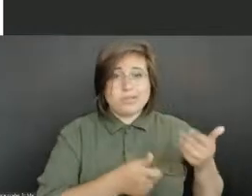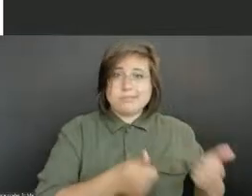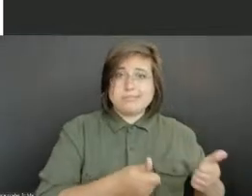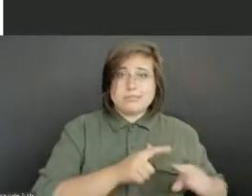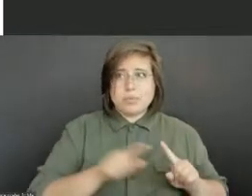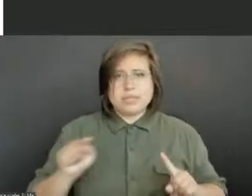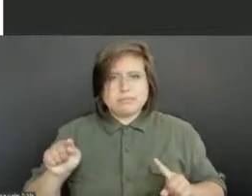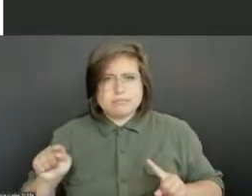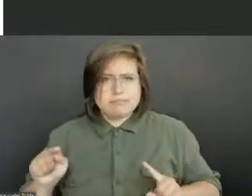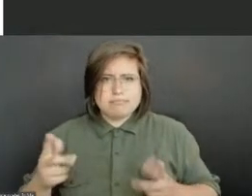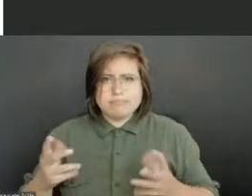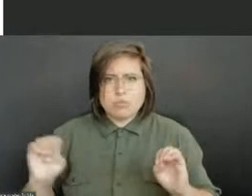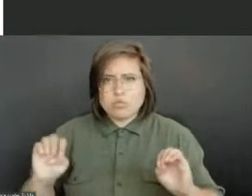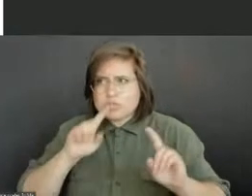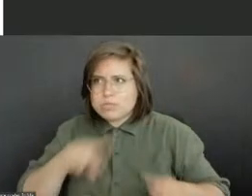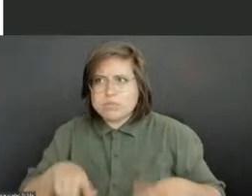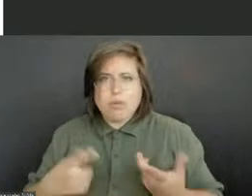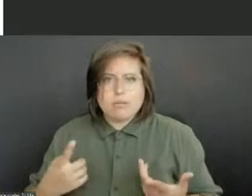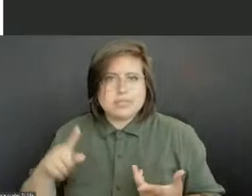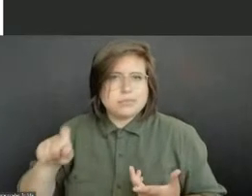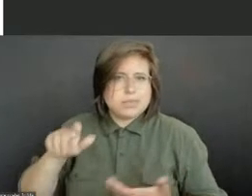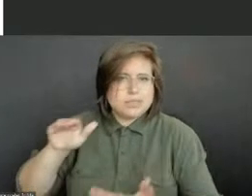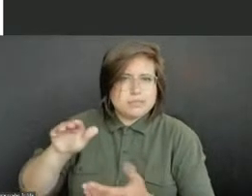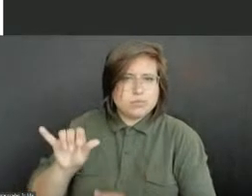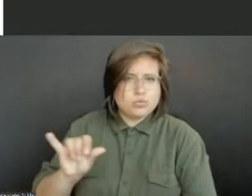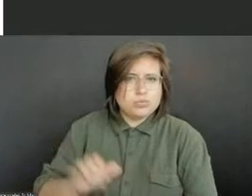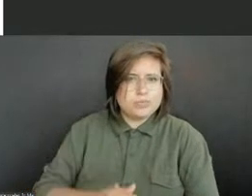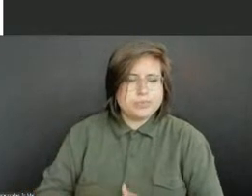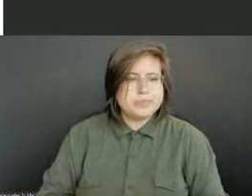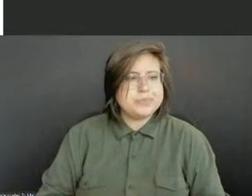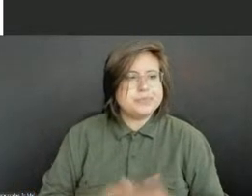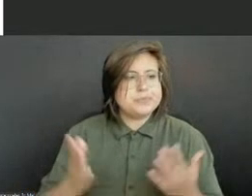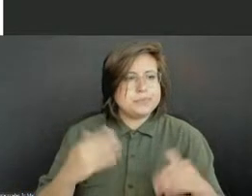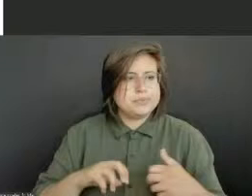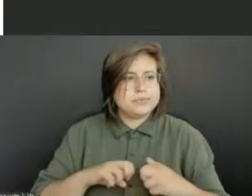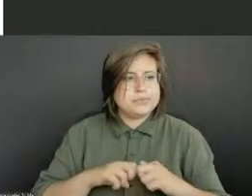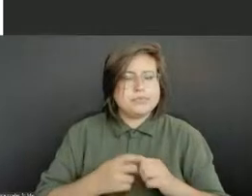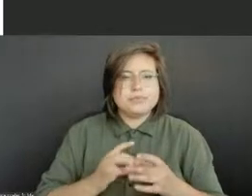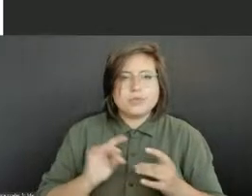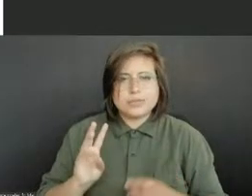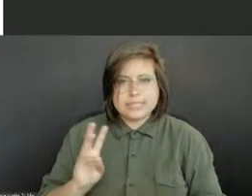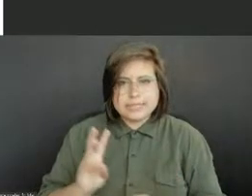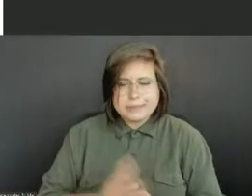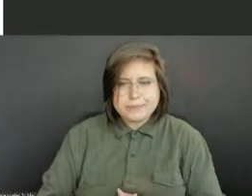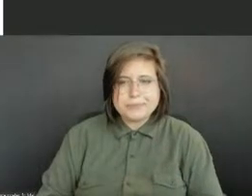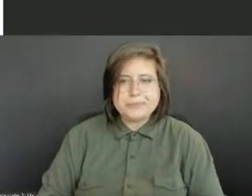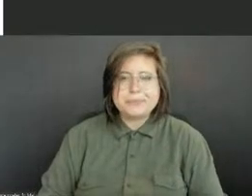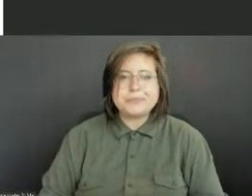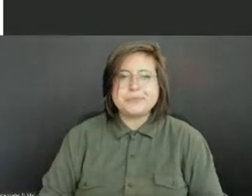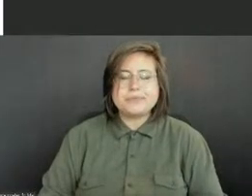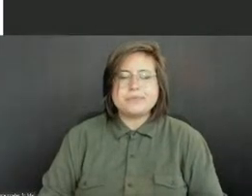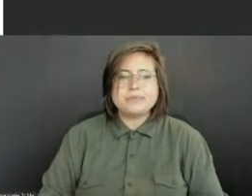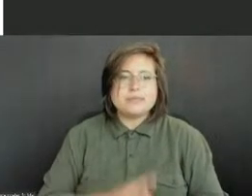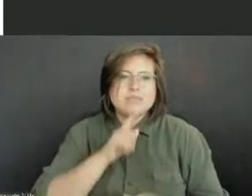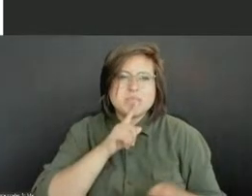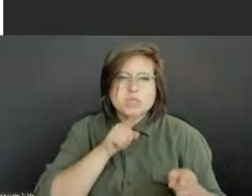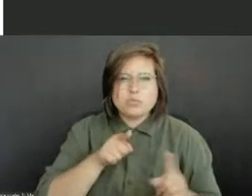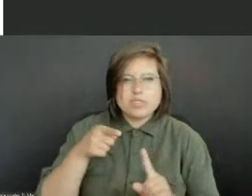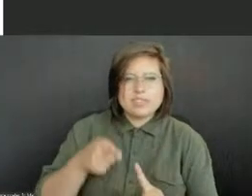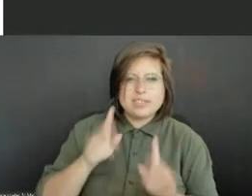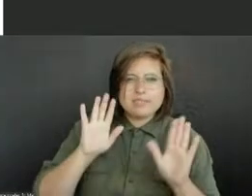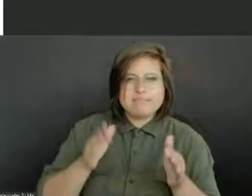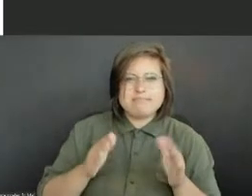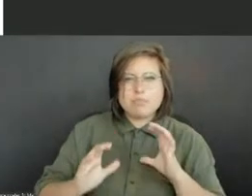We've got two more problem statements, so we can move to number 6. This one is really about communications. The